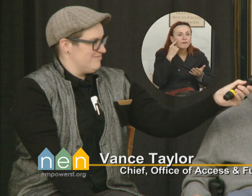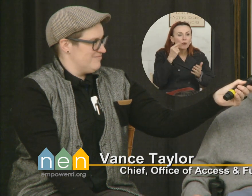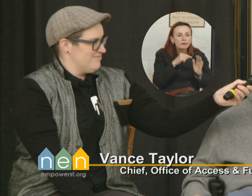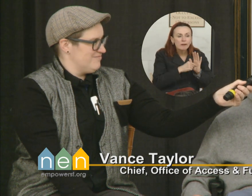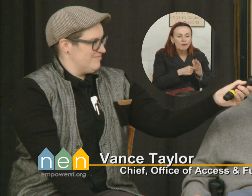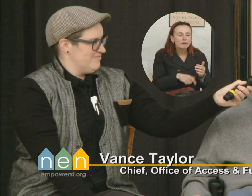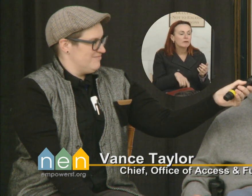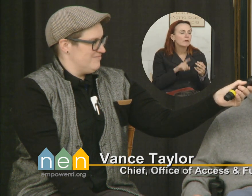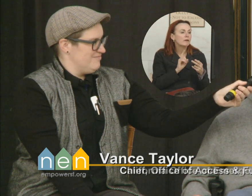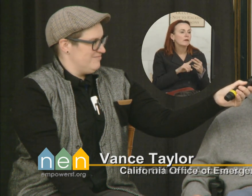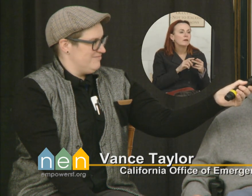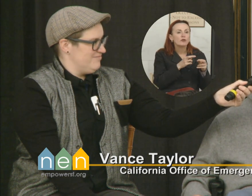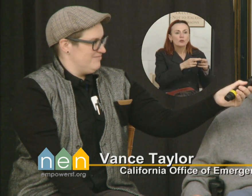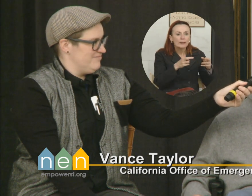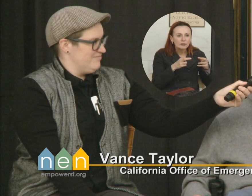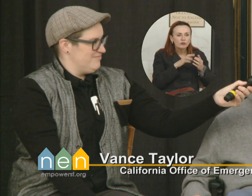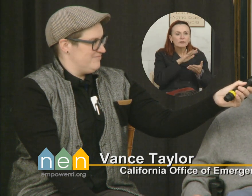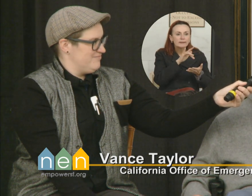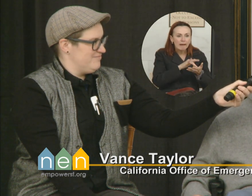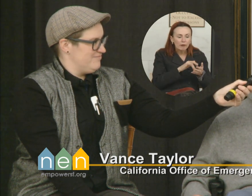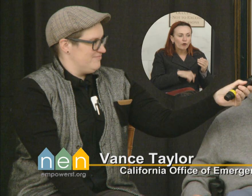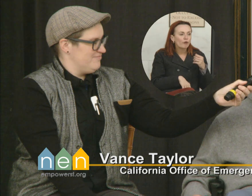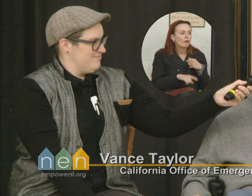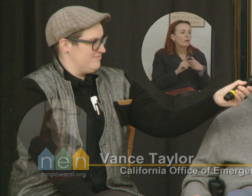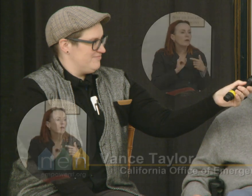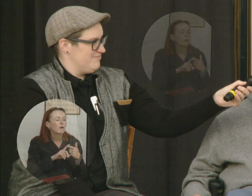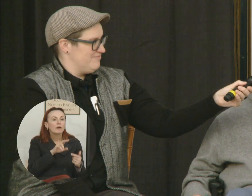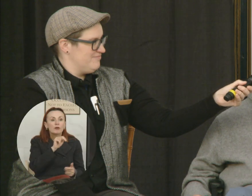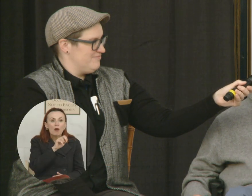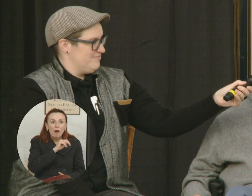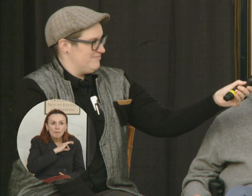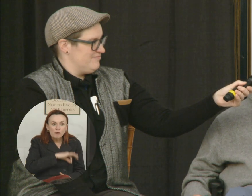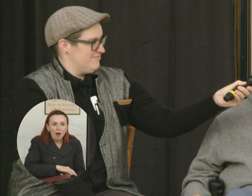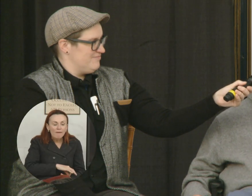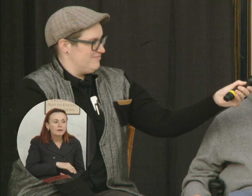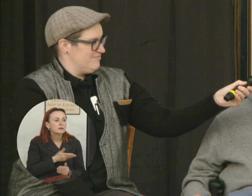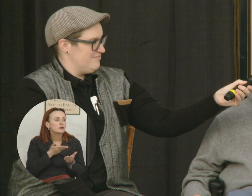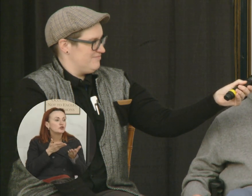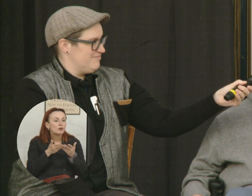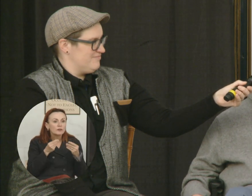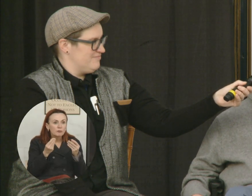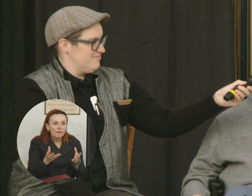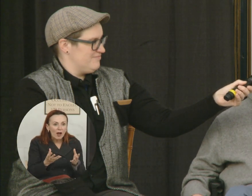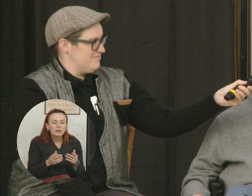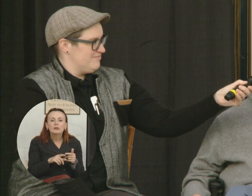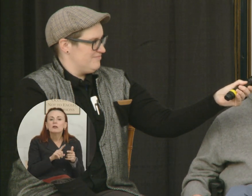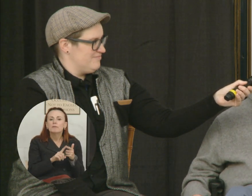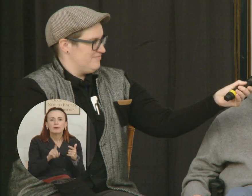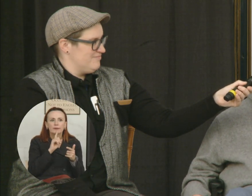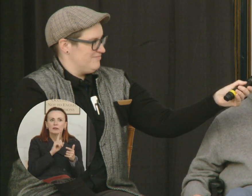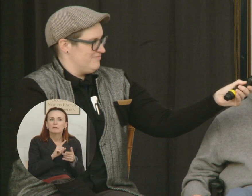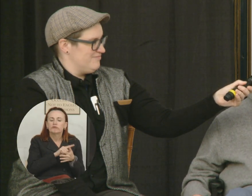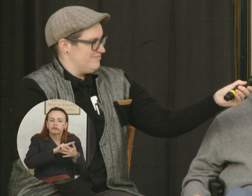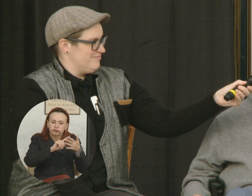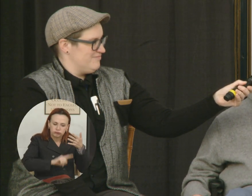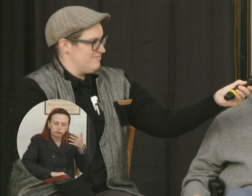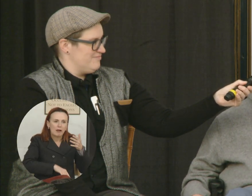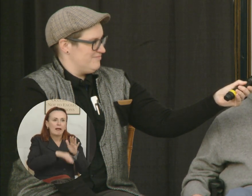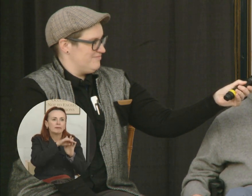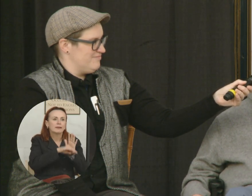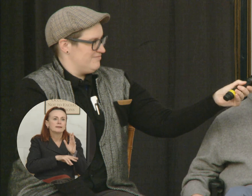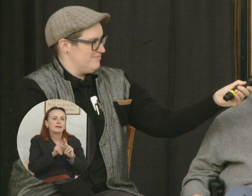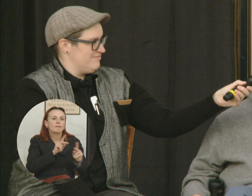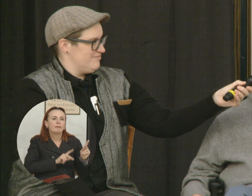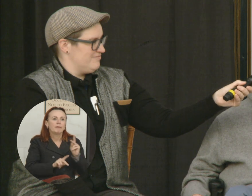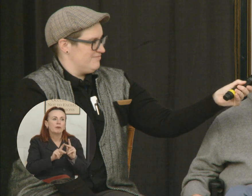regional centers and your nonprofits and your service providers. And there's a whole long list. And